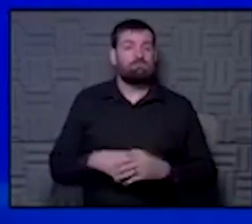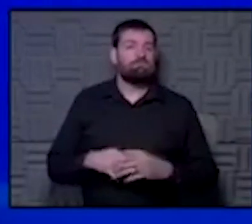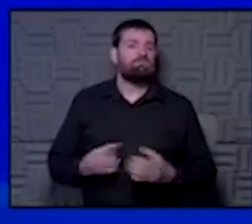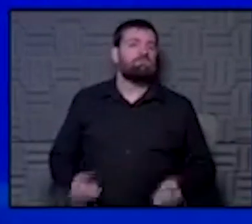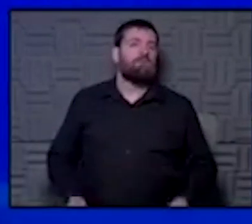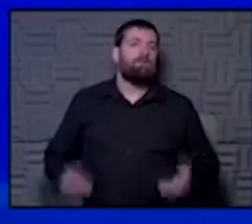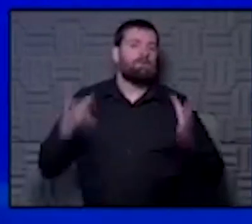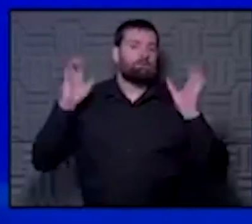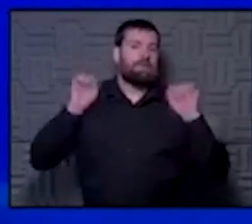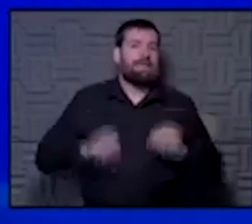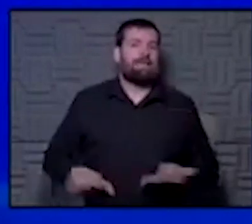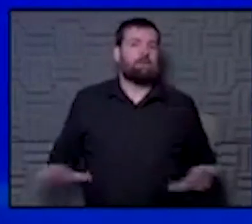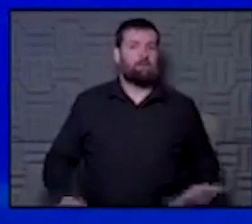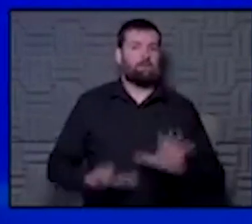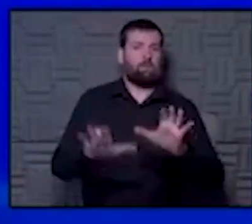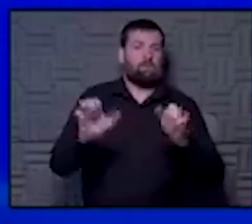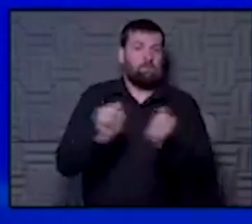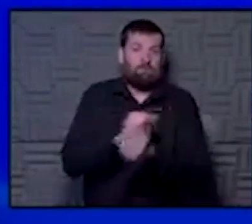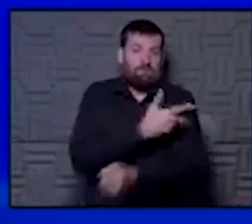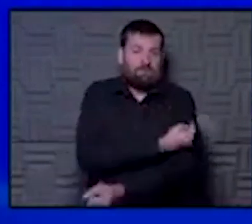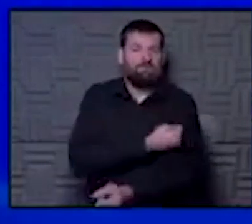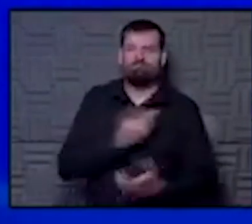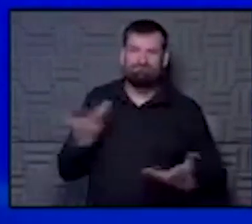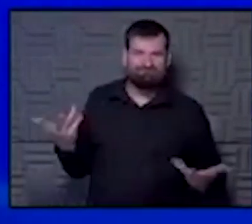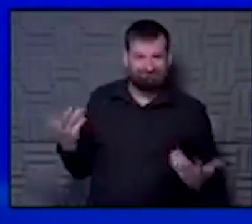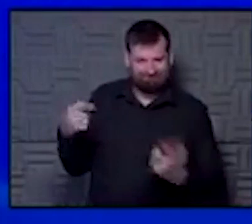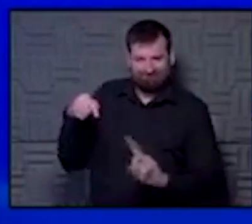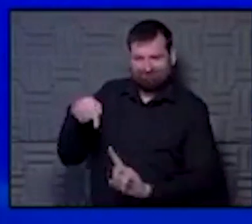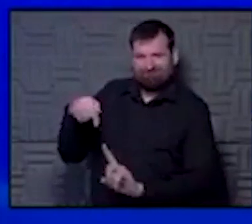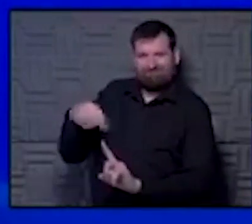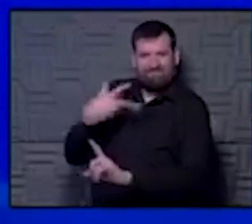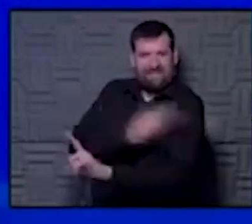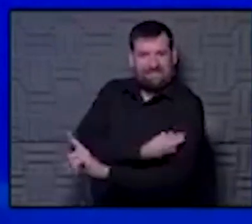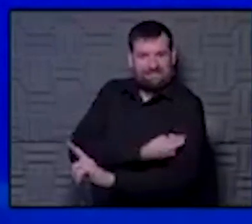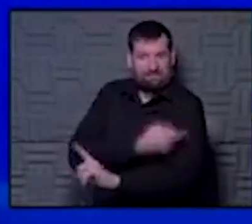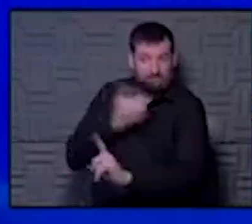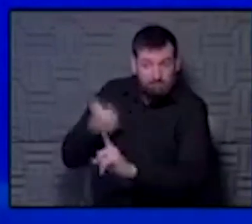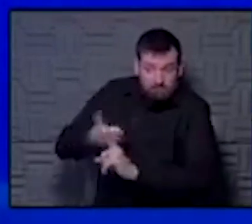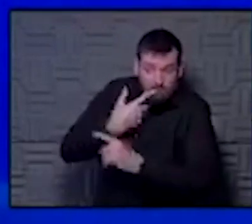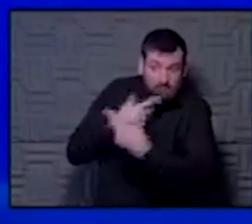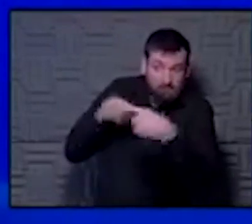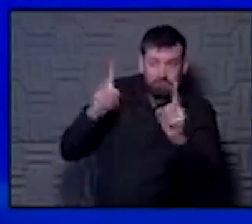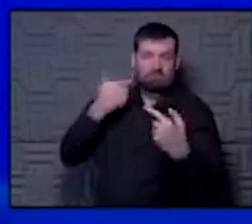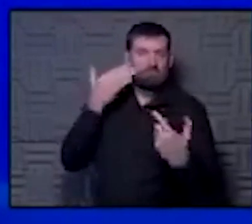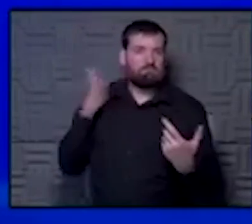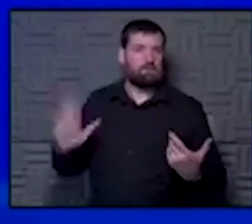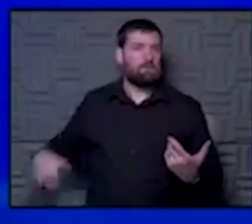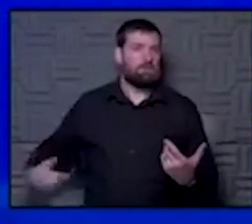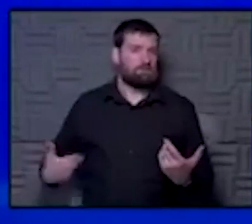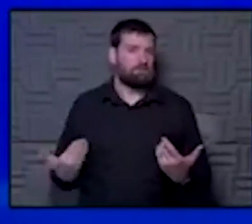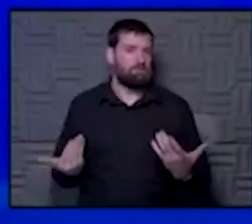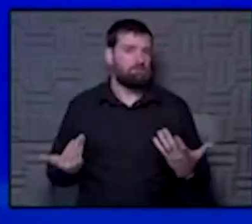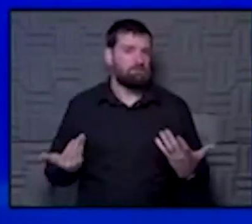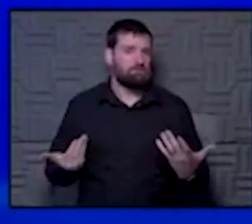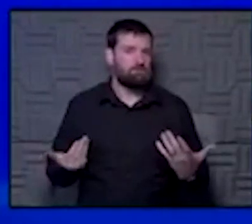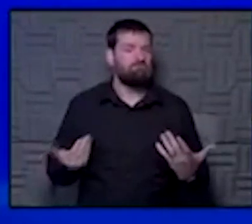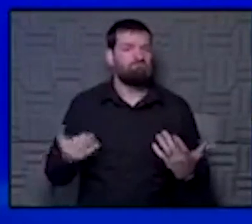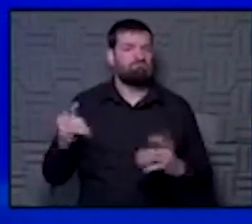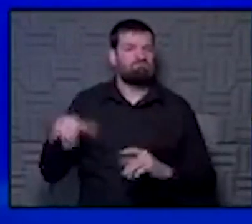do with a vaccination? Well, the problem is we don't know how well vaccines work yet to answer that question. That's going to be the critical one.